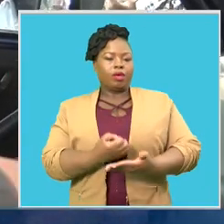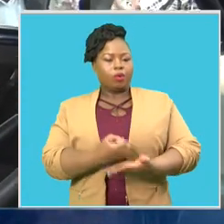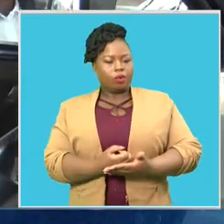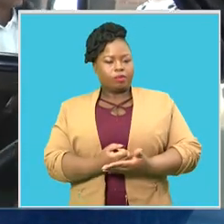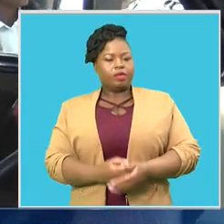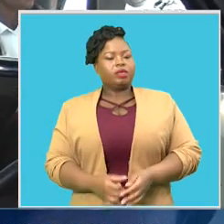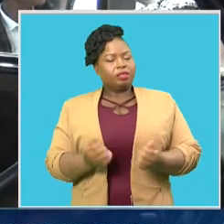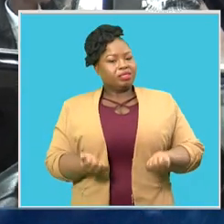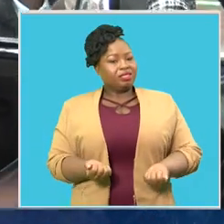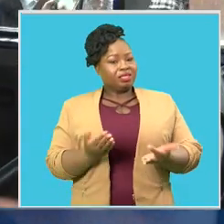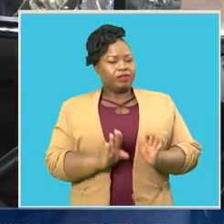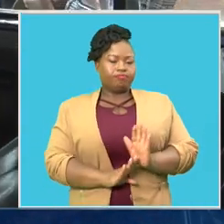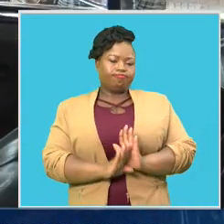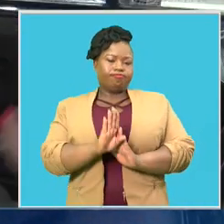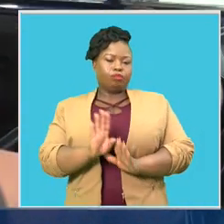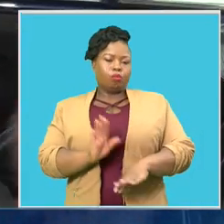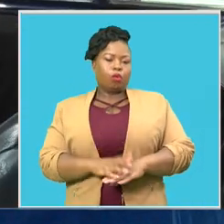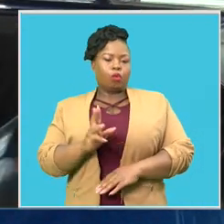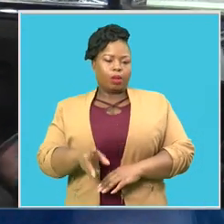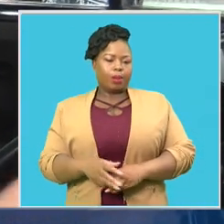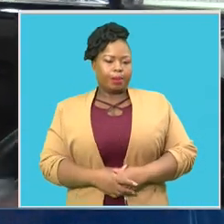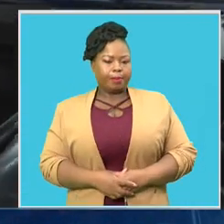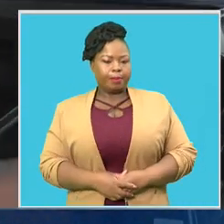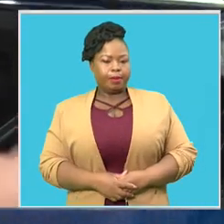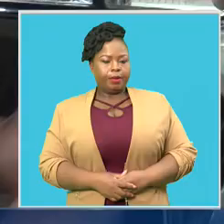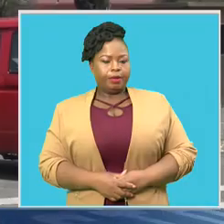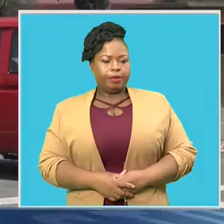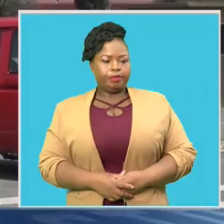nokuletha izinsiza ezisebenza kahle ngobambisano.